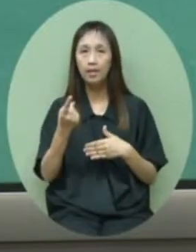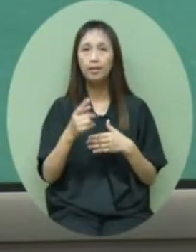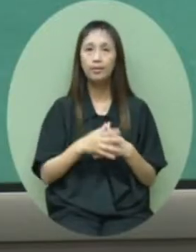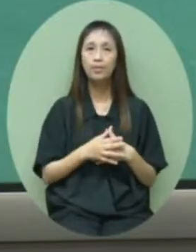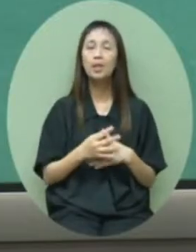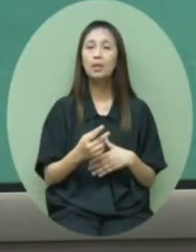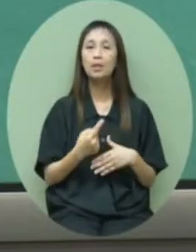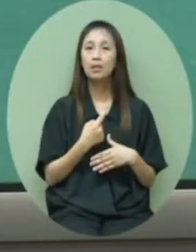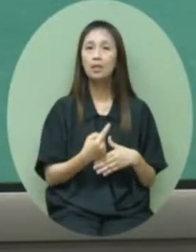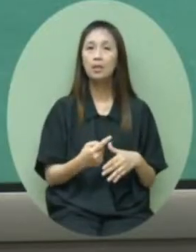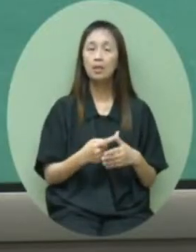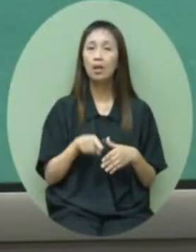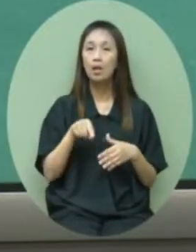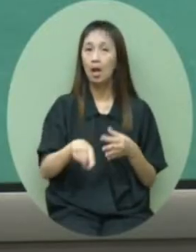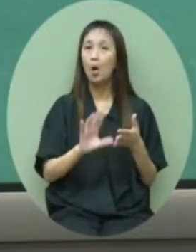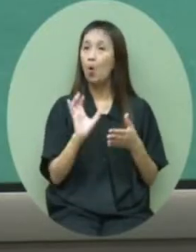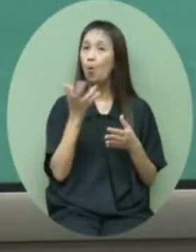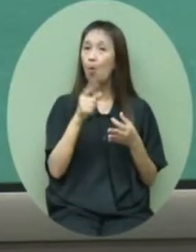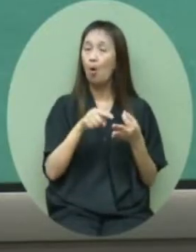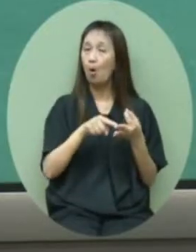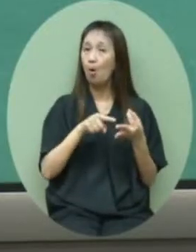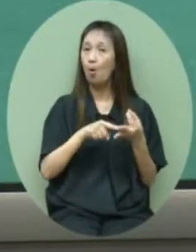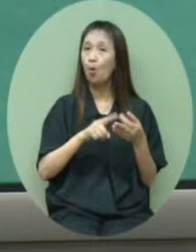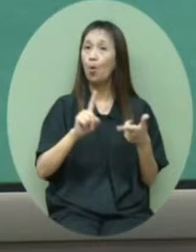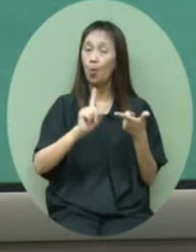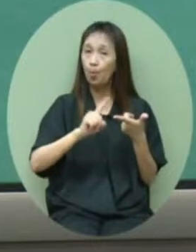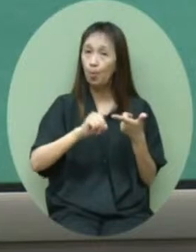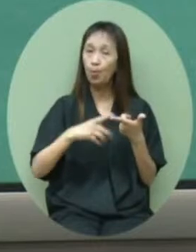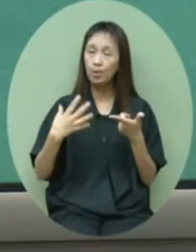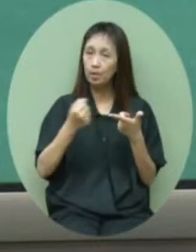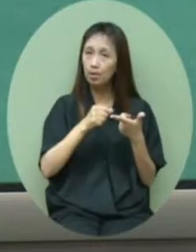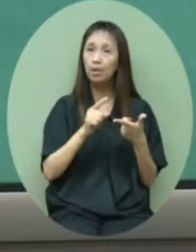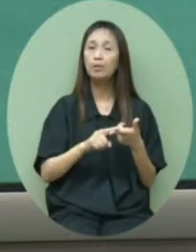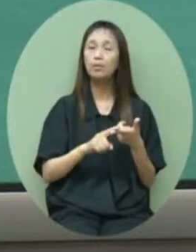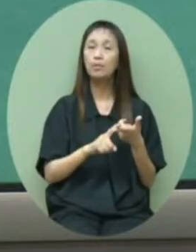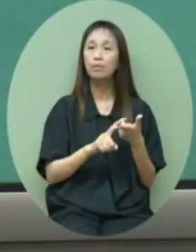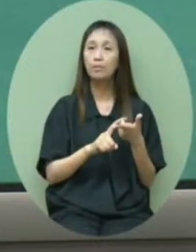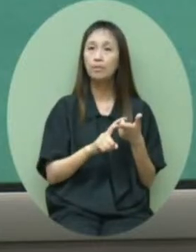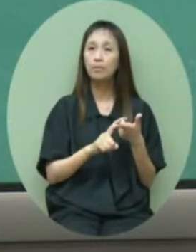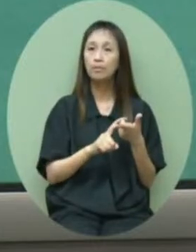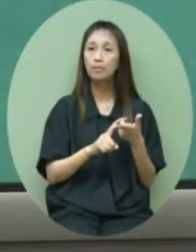Wong, to oversee the implementation.